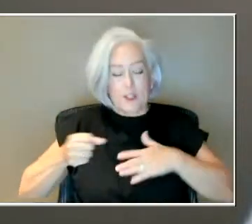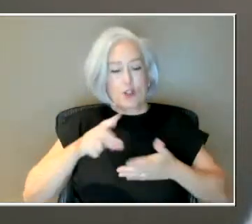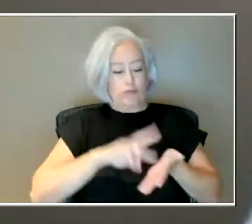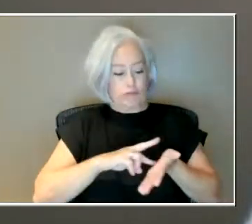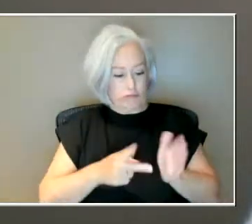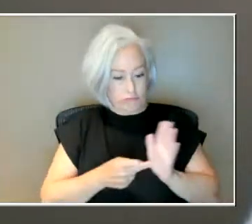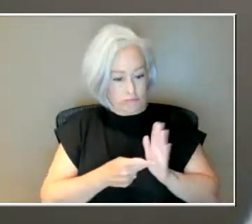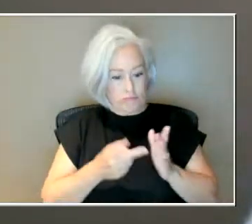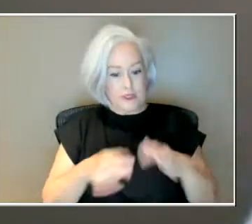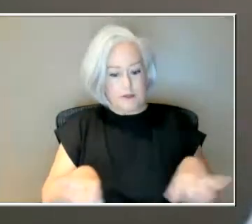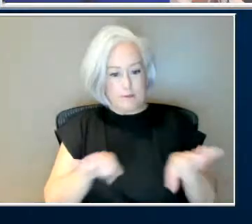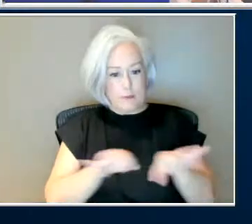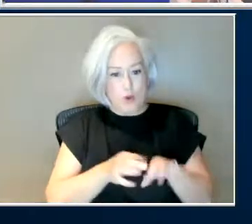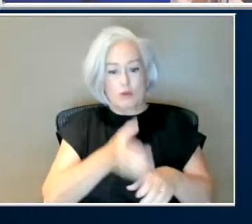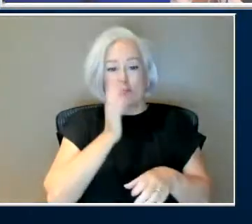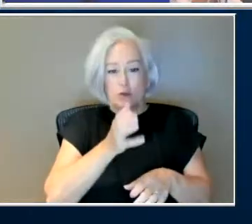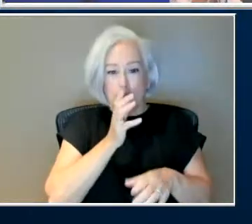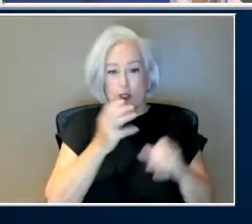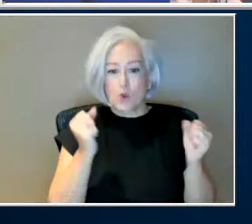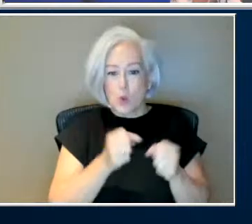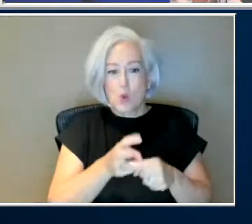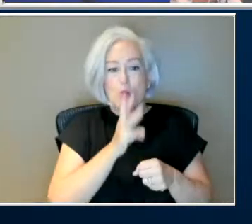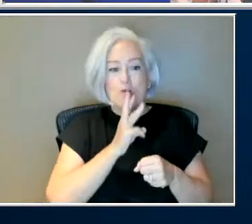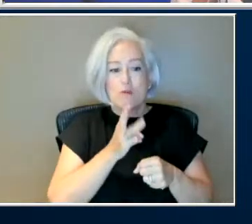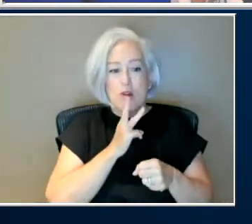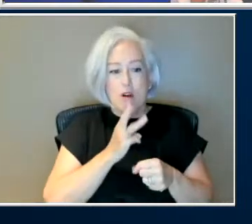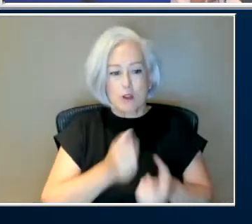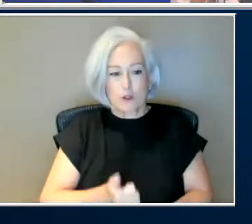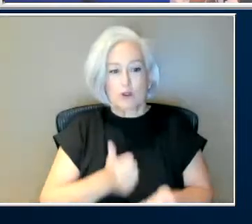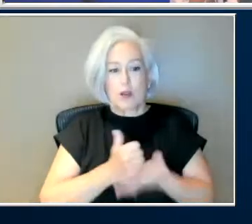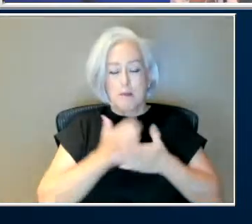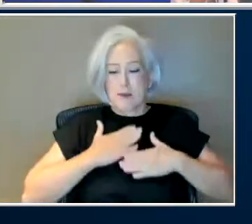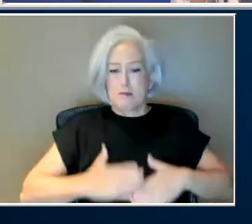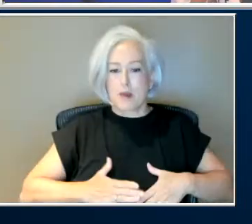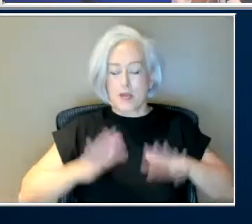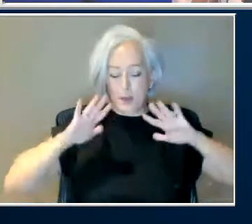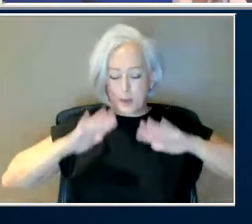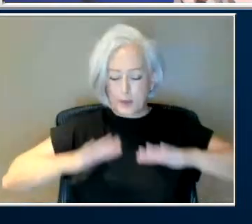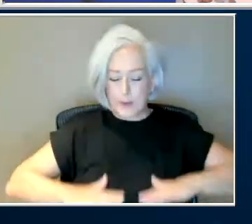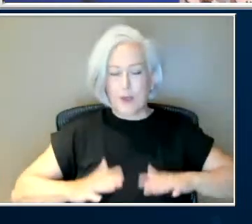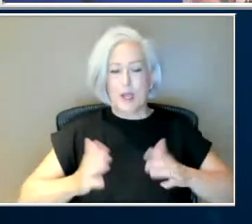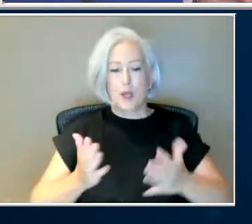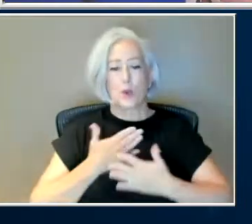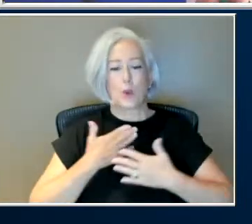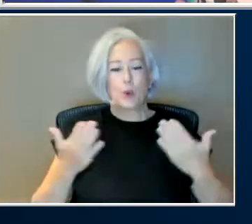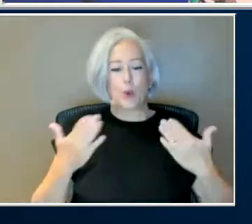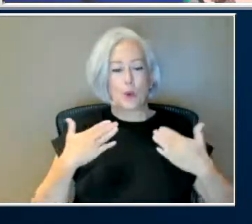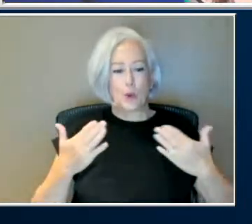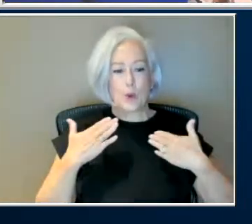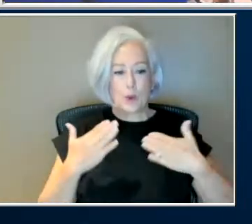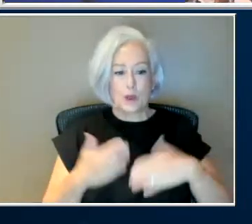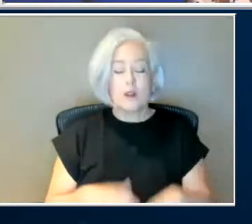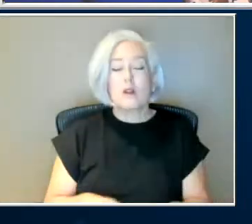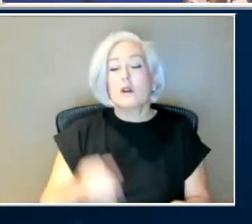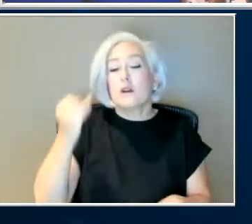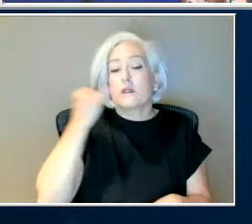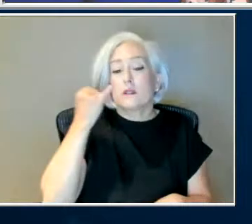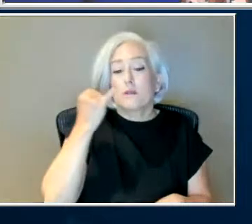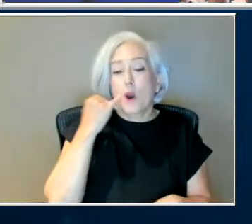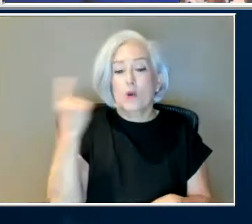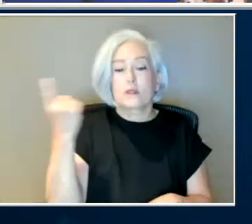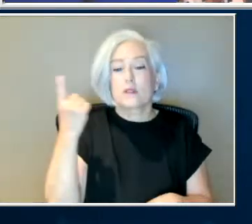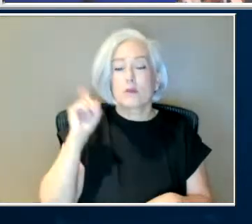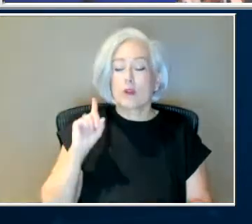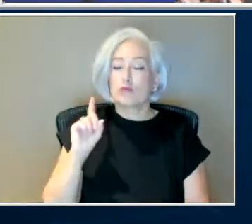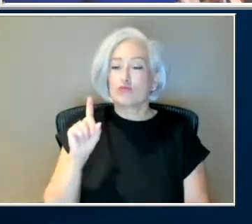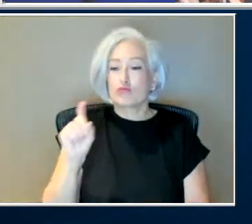body cool. So whether or not it's a hot car, what can a bystander do to help if they see someone who appears to be having some type